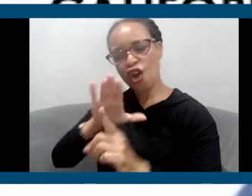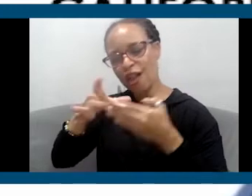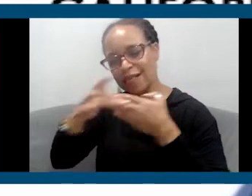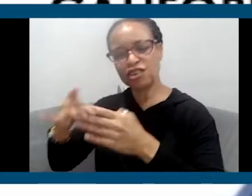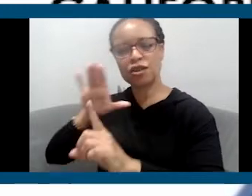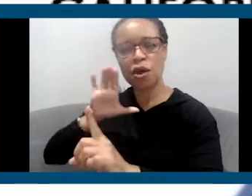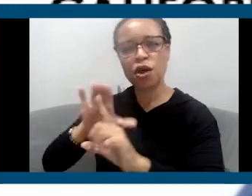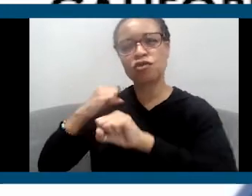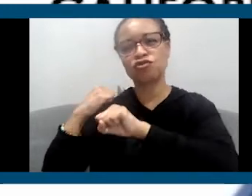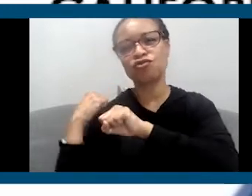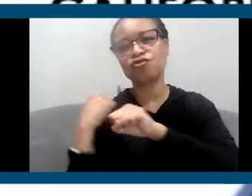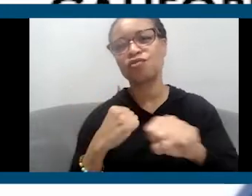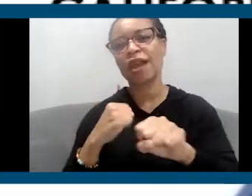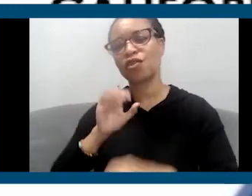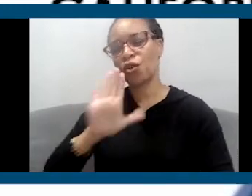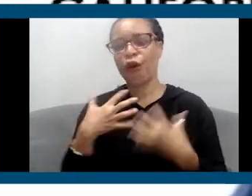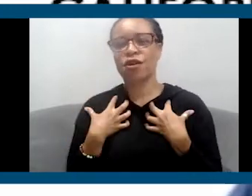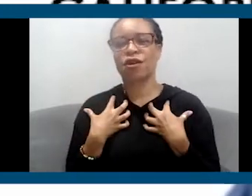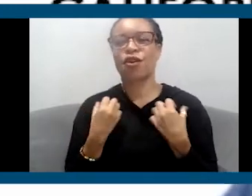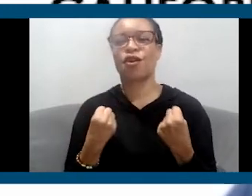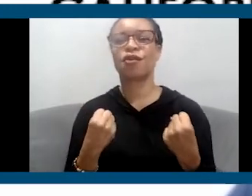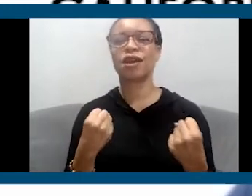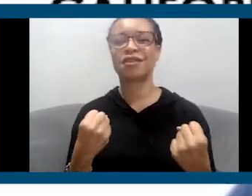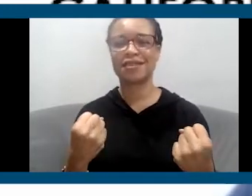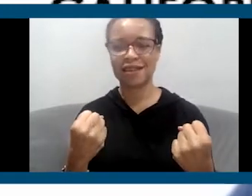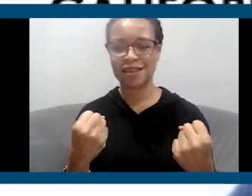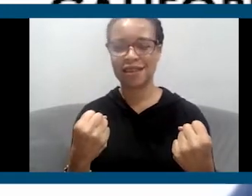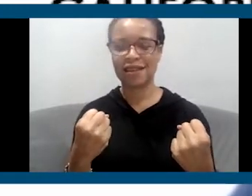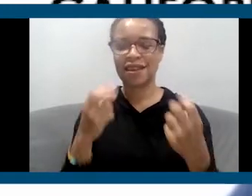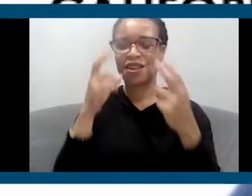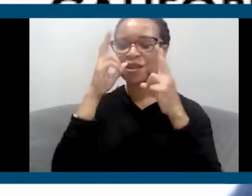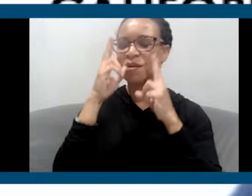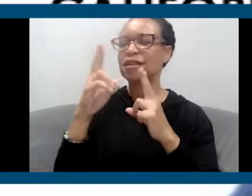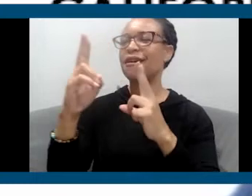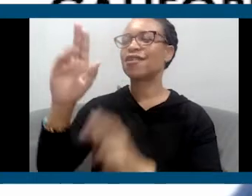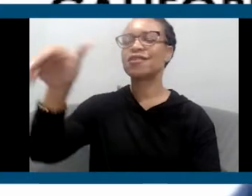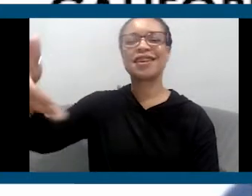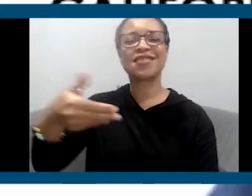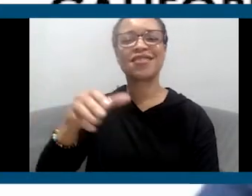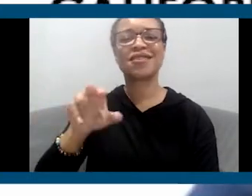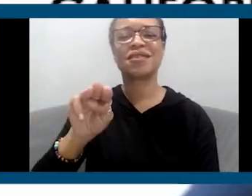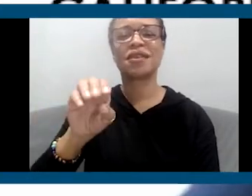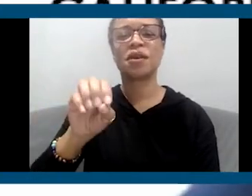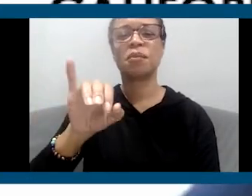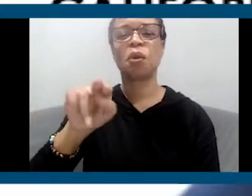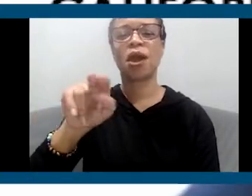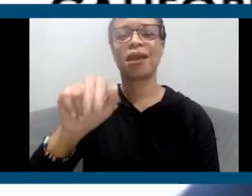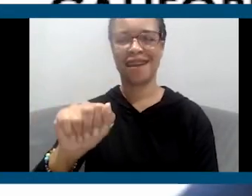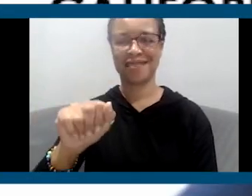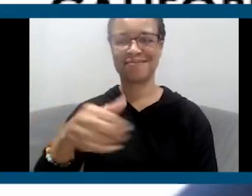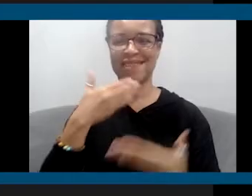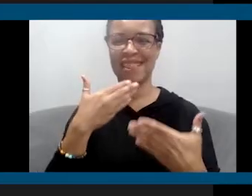her courage. And so it gives me the honor to introduce you, Moina. Thank you.